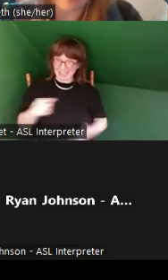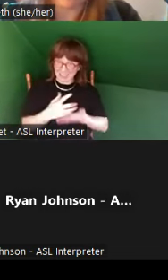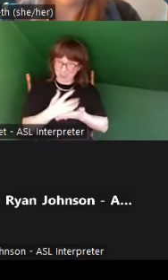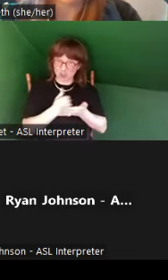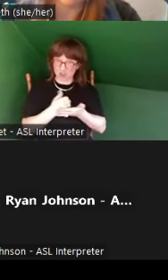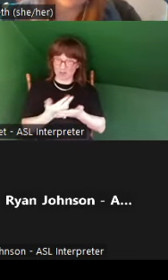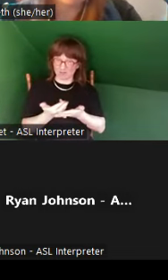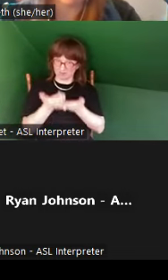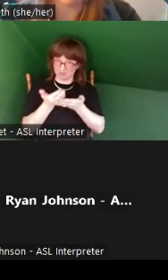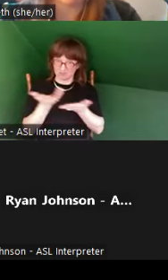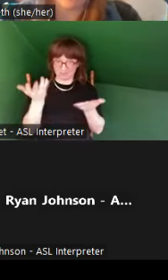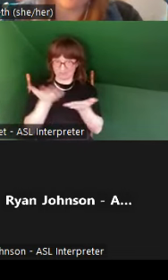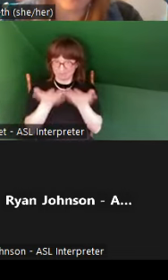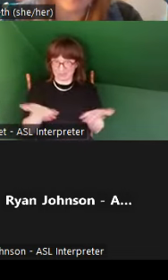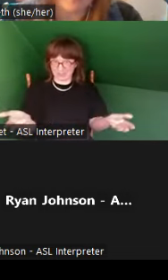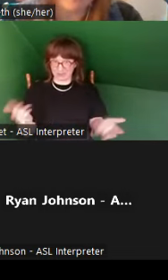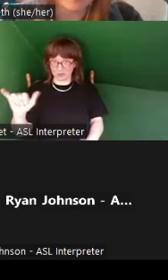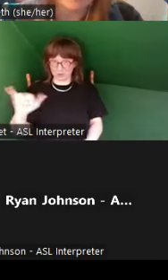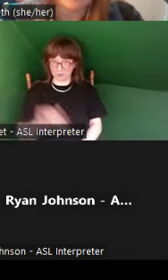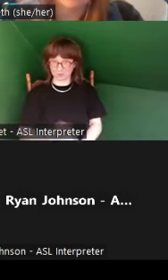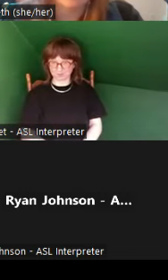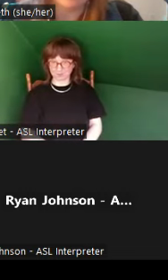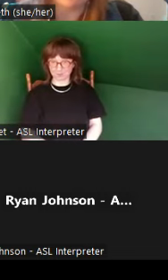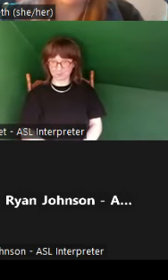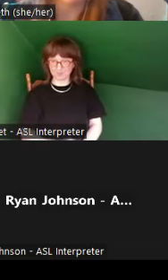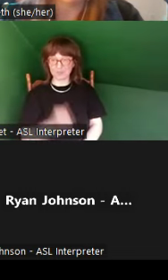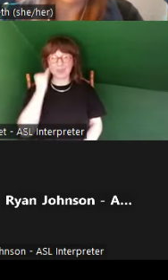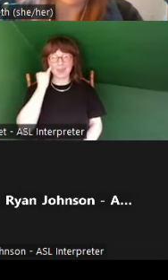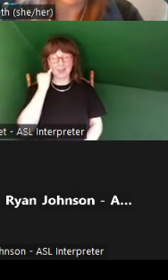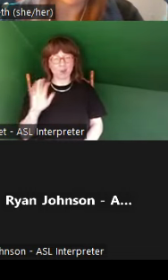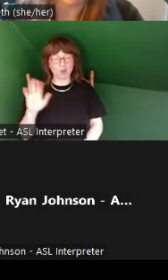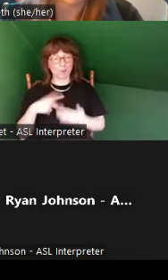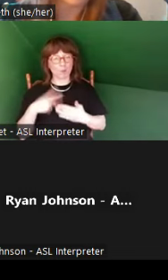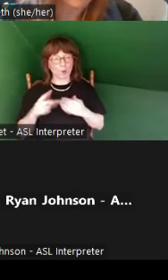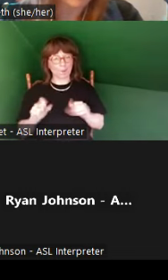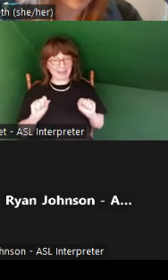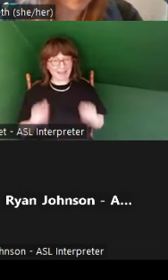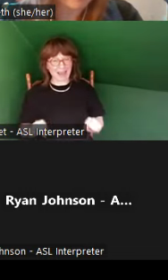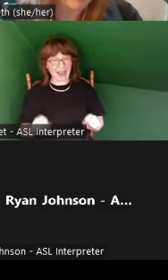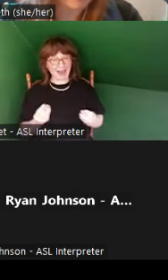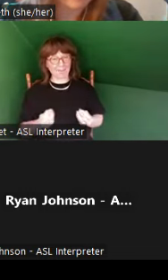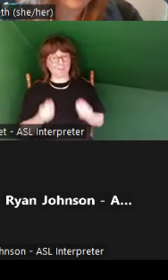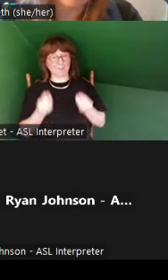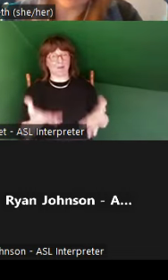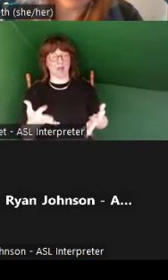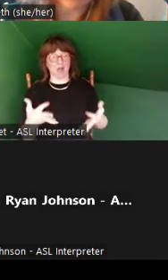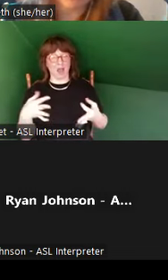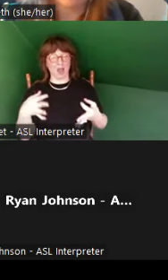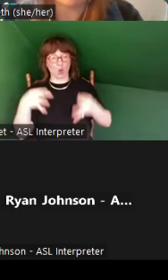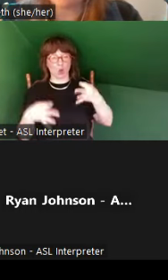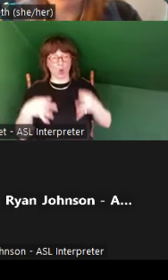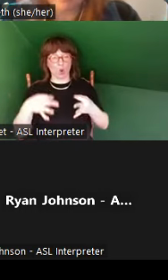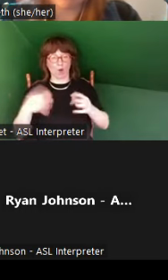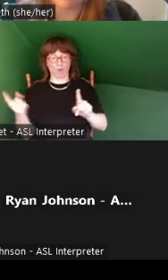if possible, if your program has the capacity to provide a courtroom accompaniment, please